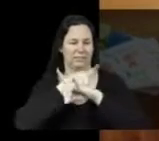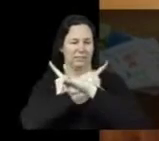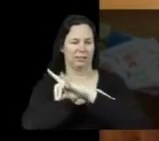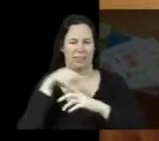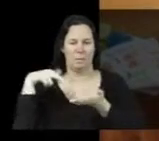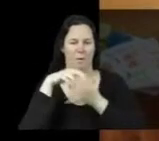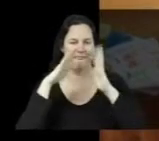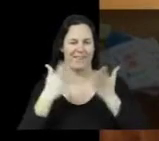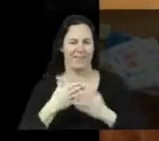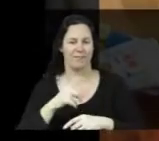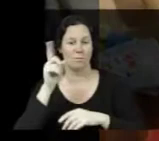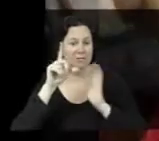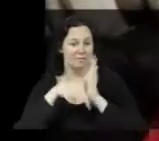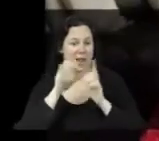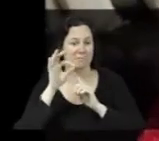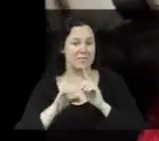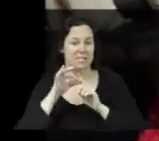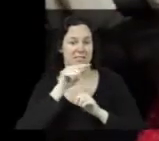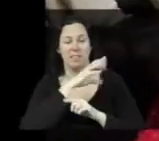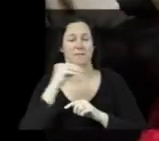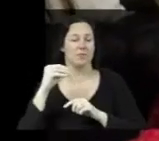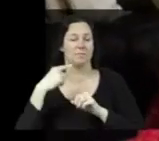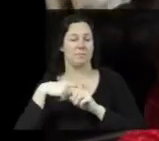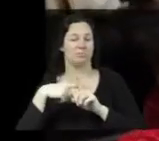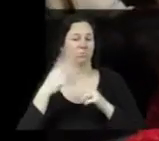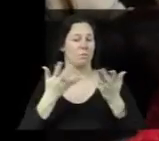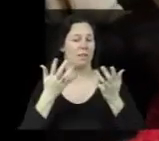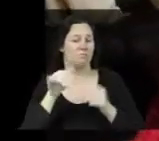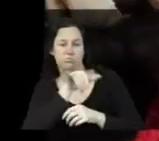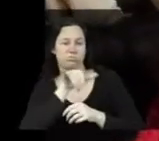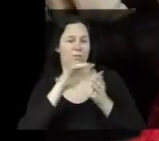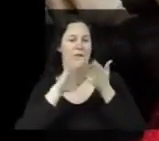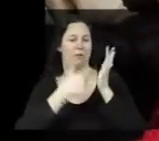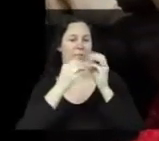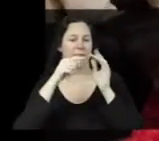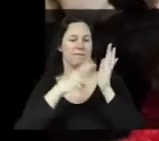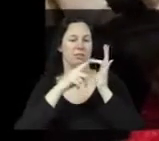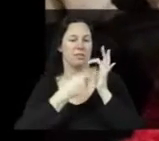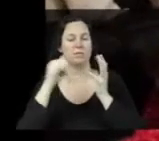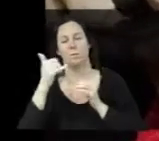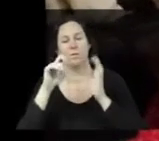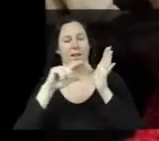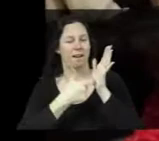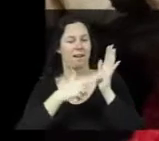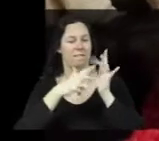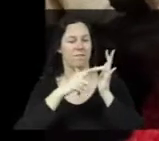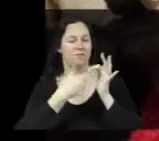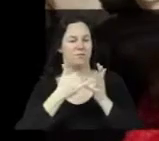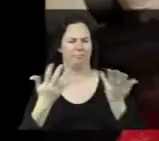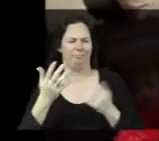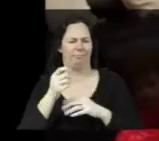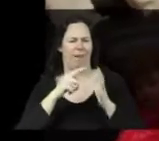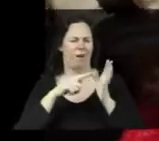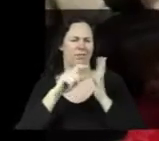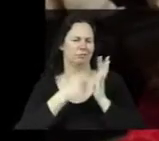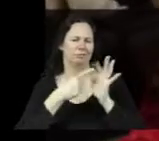earth, what time period they were from, and whether they were herbivores or carnivores. Audrey was healthy, intelligent, and interacting